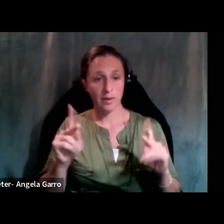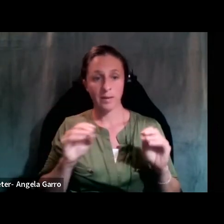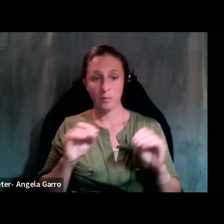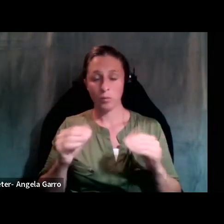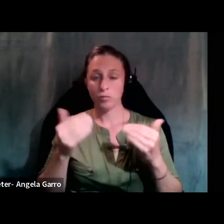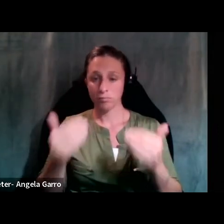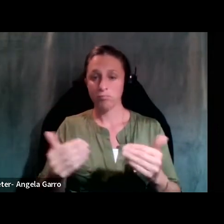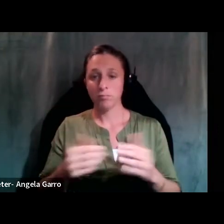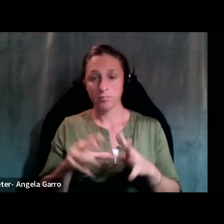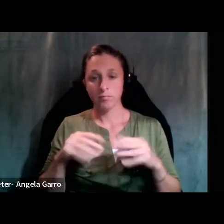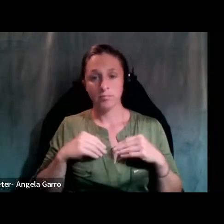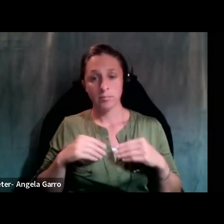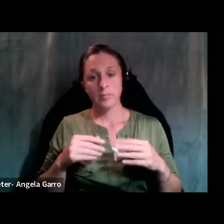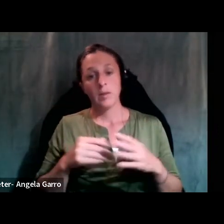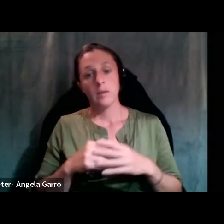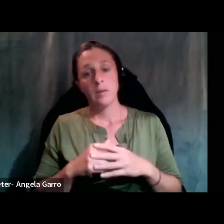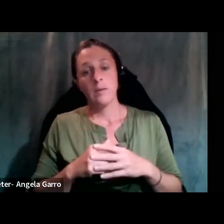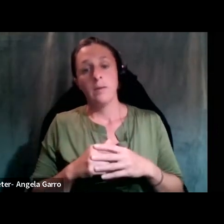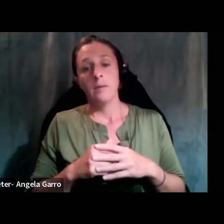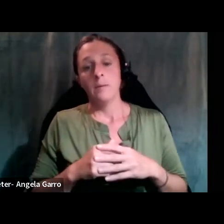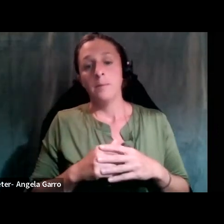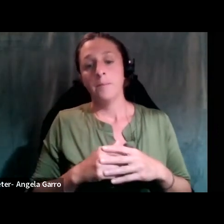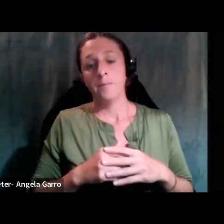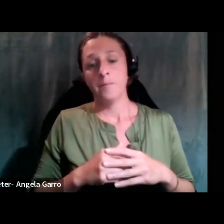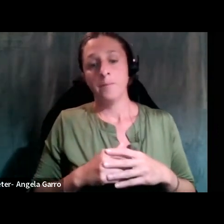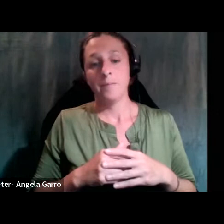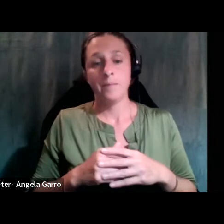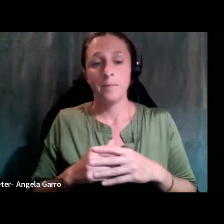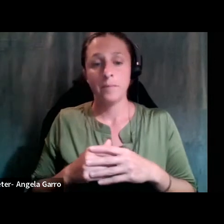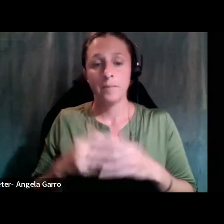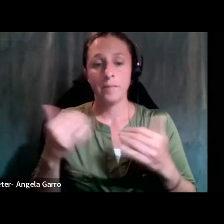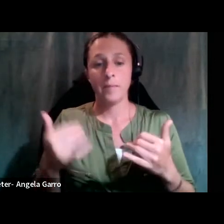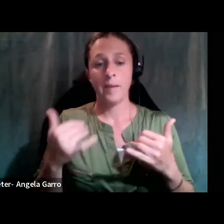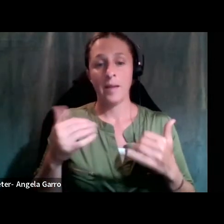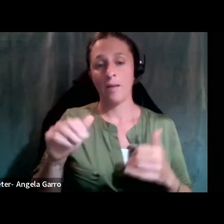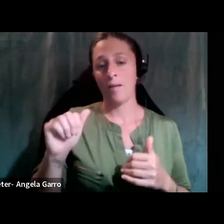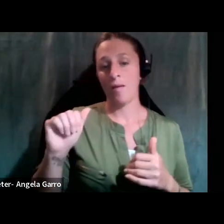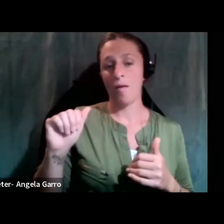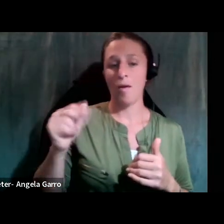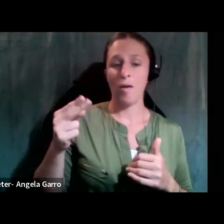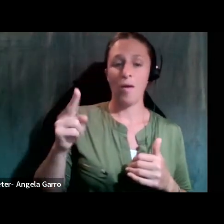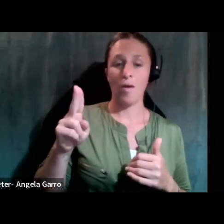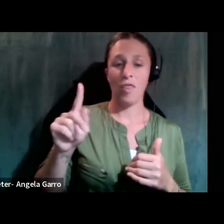carried. And now auténtico. ¿Qué es eso?